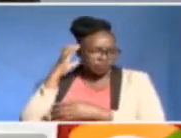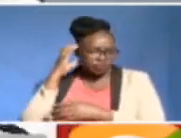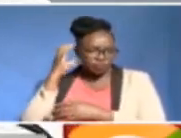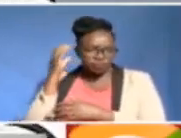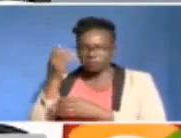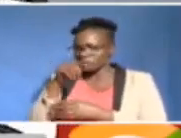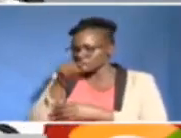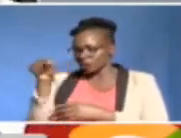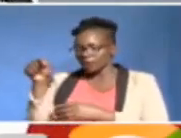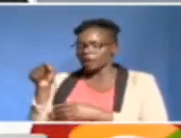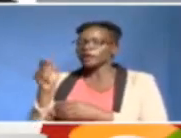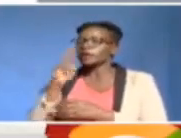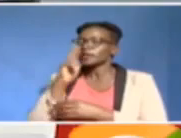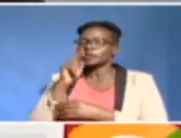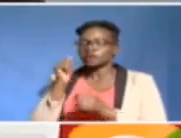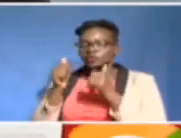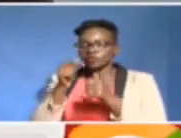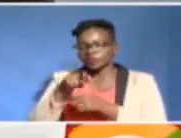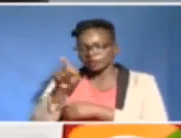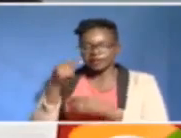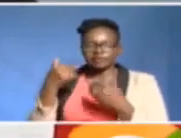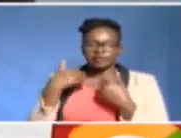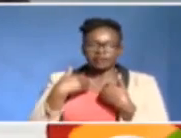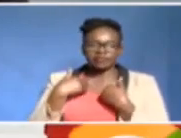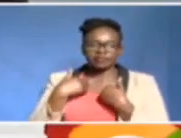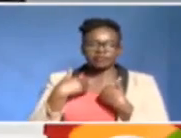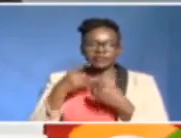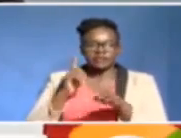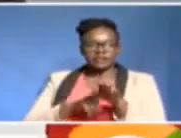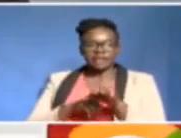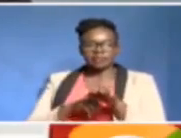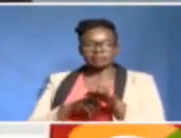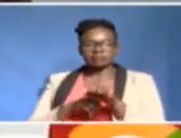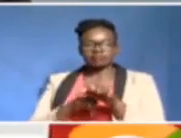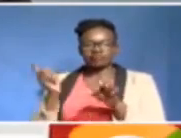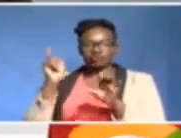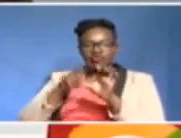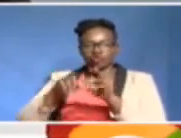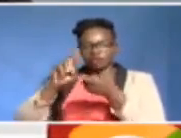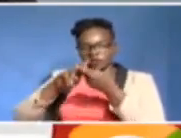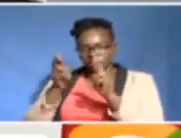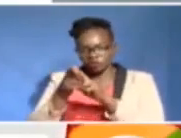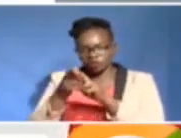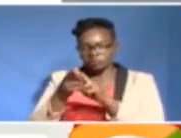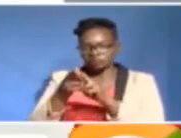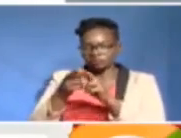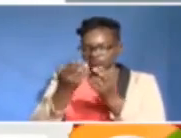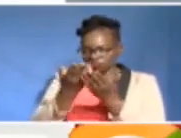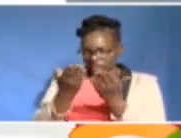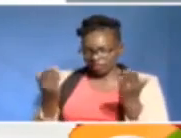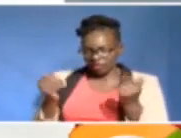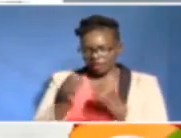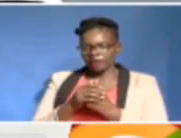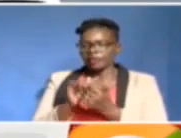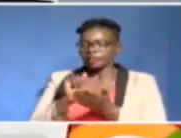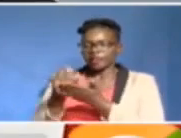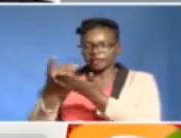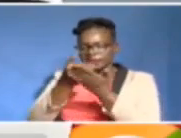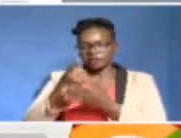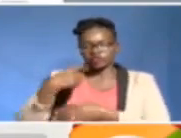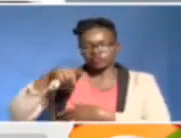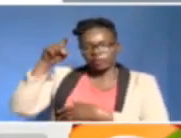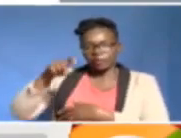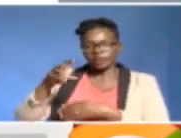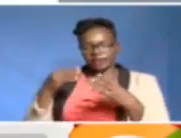What kind of risk do they get themselves in by getting into some of these kinds of relationships? It is a discussion we cannot run away from as a